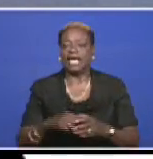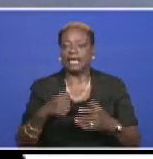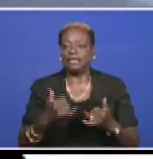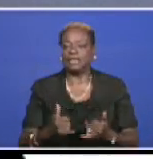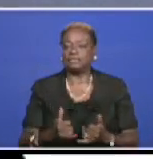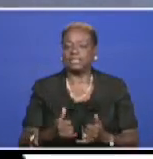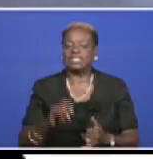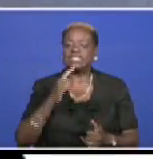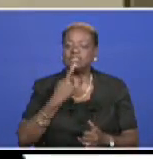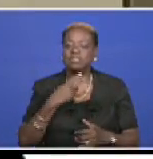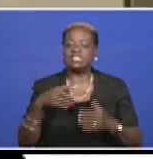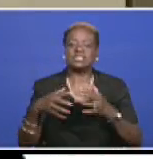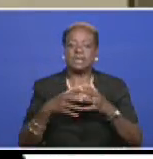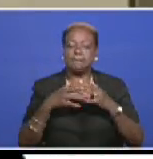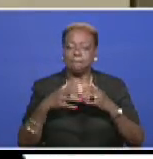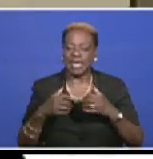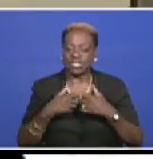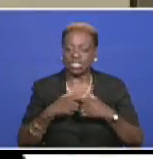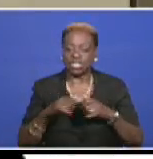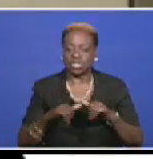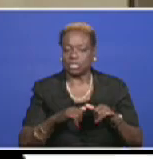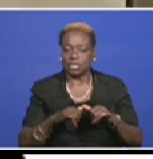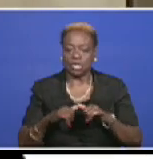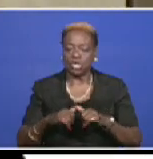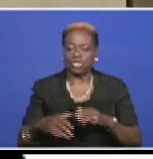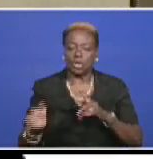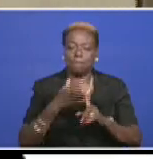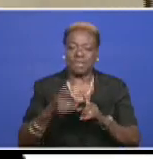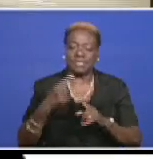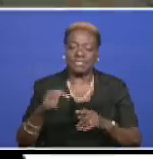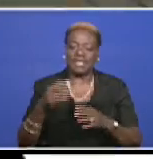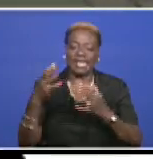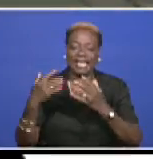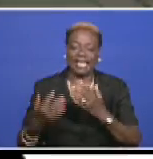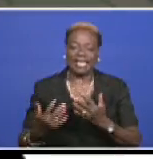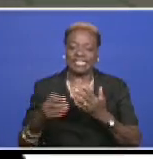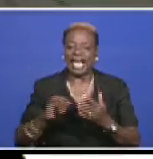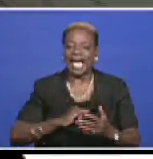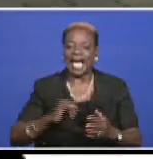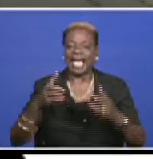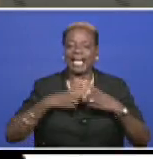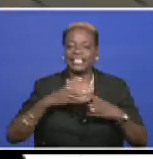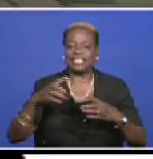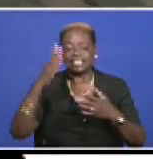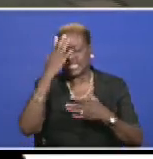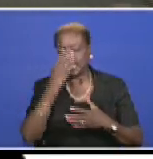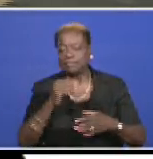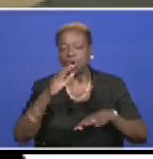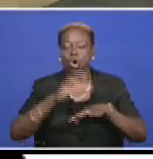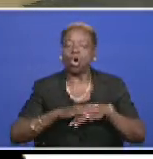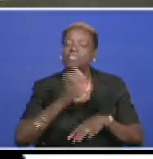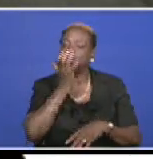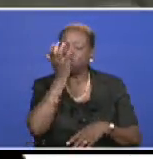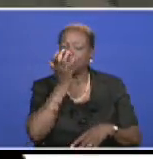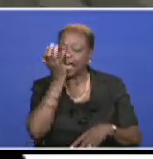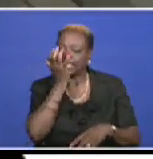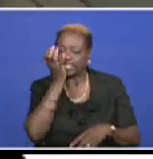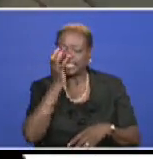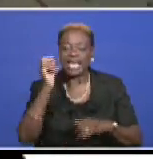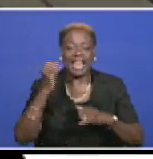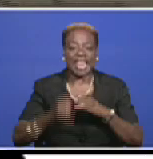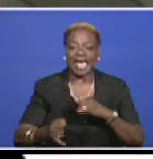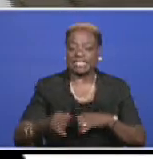to beat the heat. I had to sleep in the grass, on the grass last night. Oh my Lord, it was so hot yesterday I had to go on the